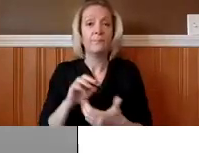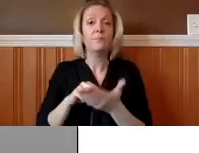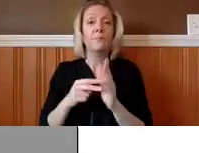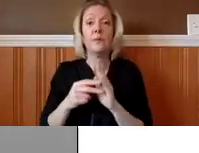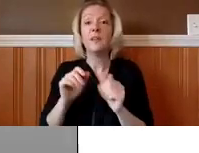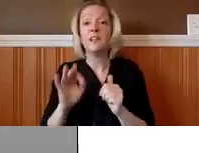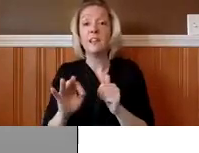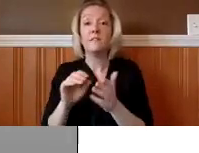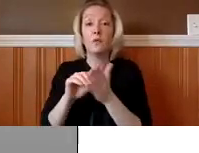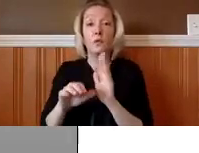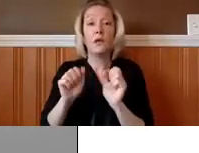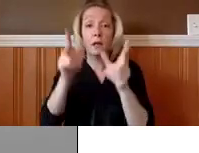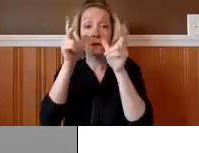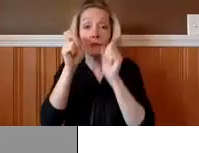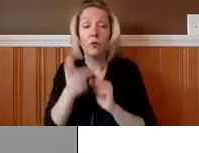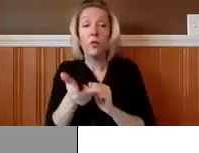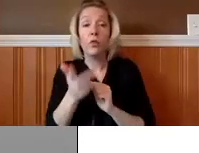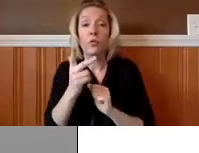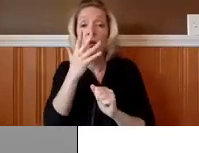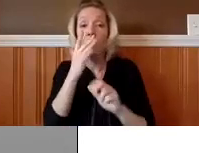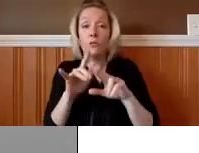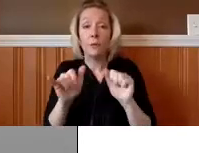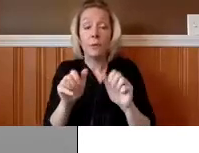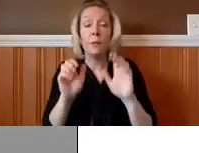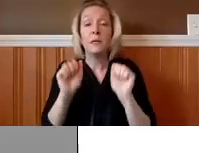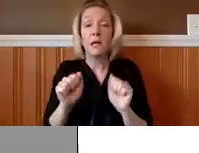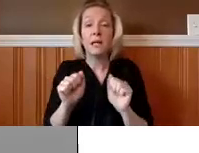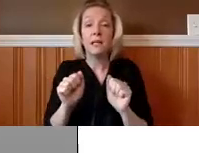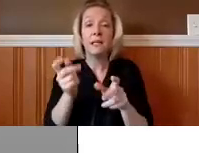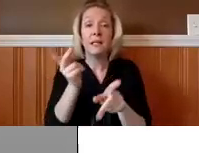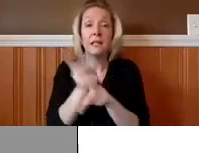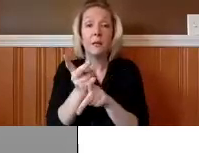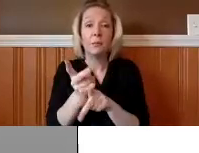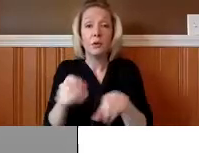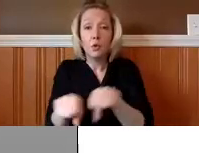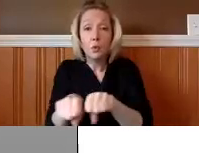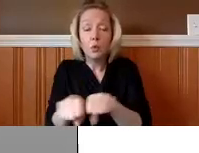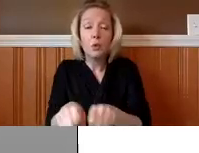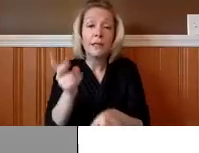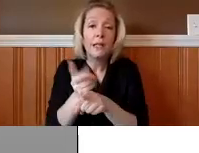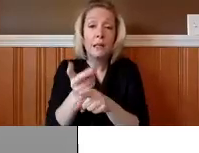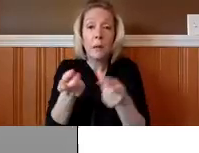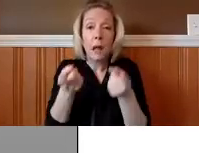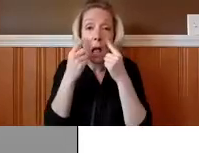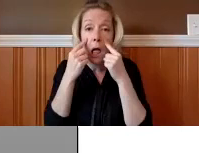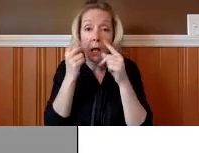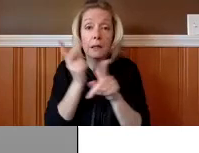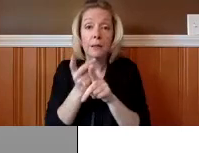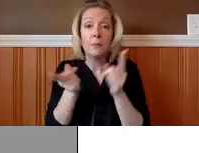shoes and his eyes and his ears, and he's still going to be in that student's